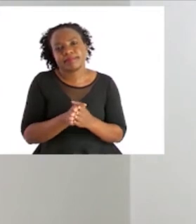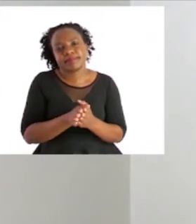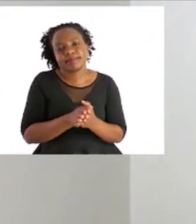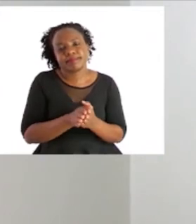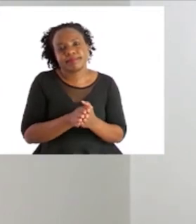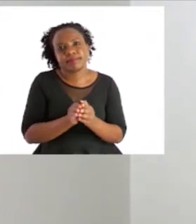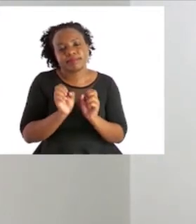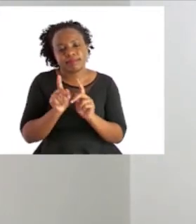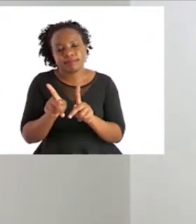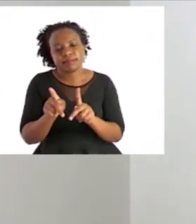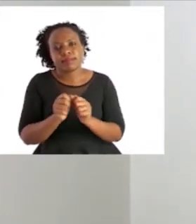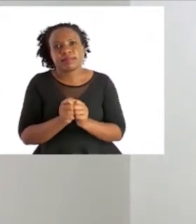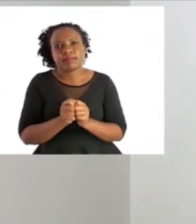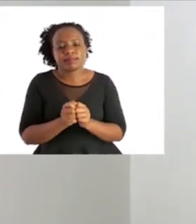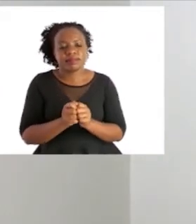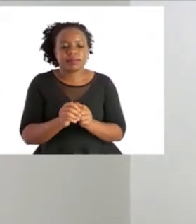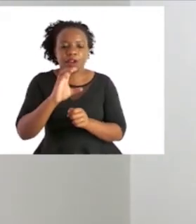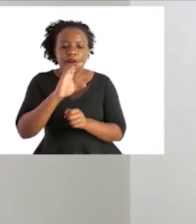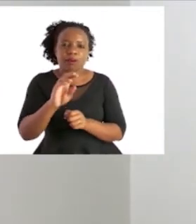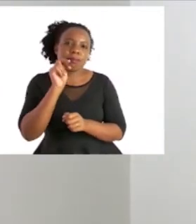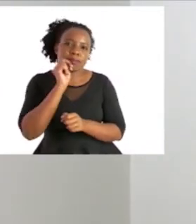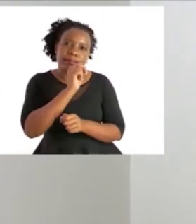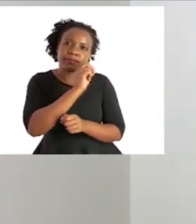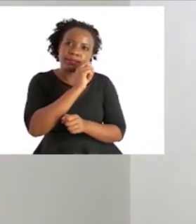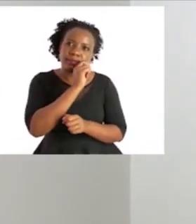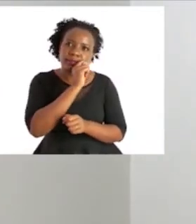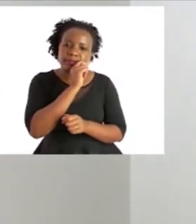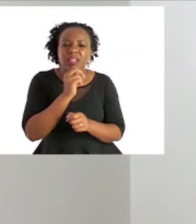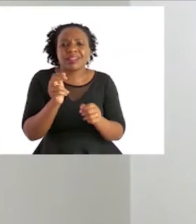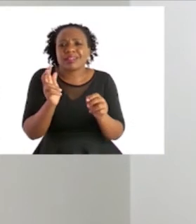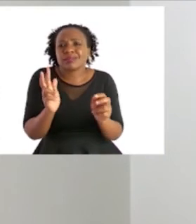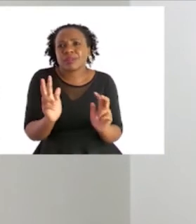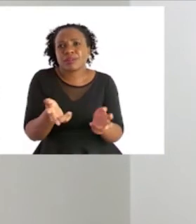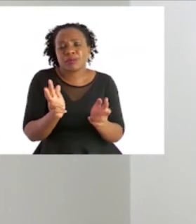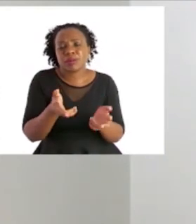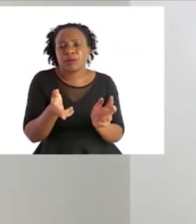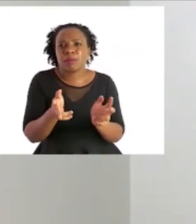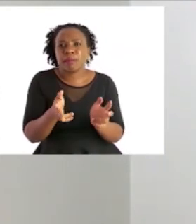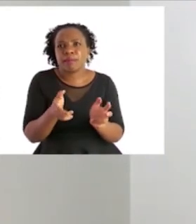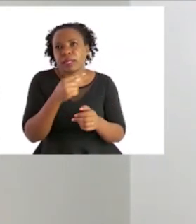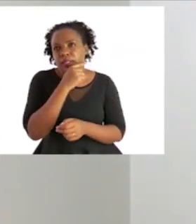All right. And common nouns are just